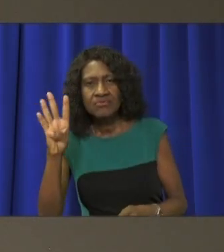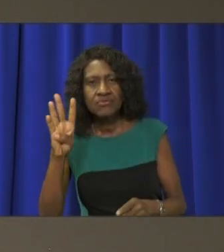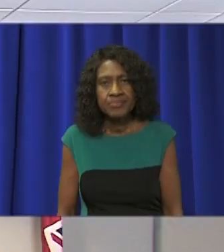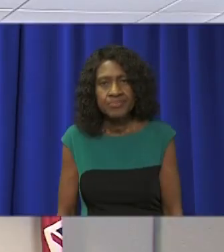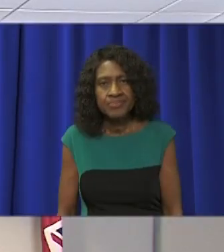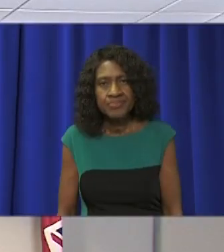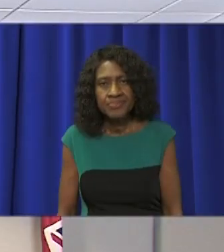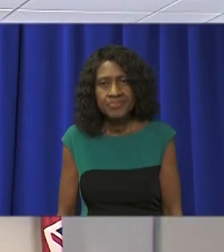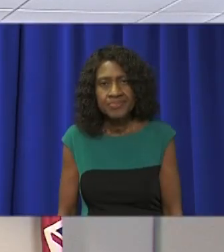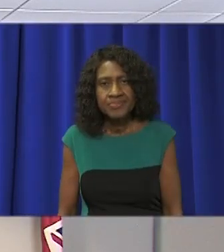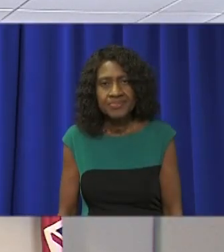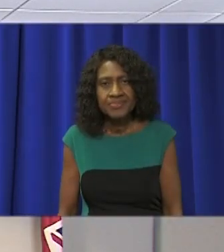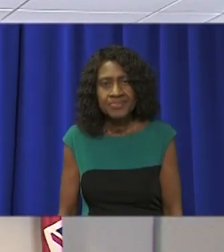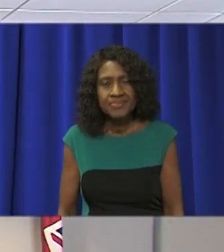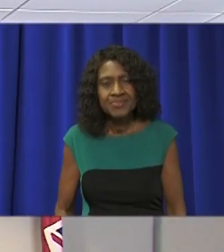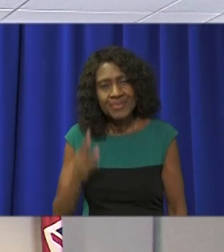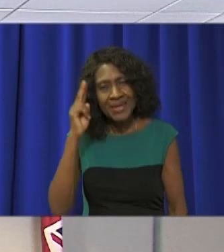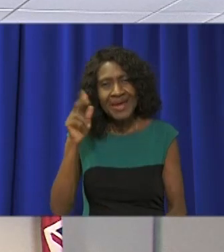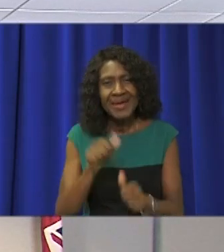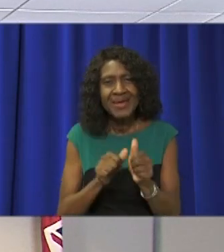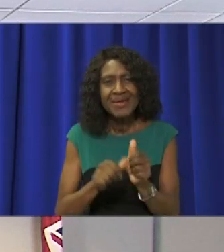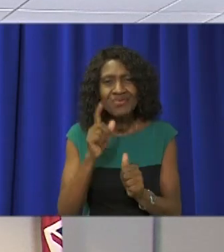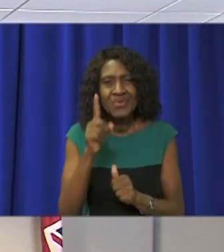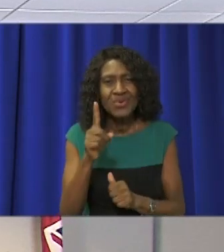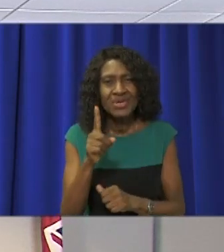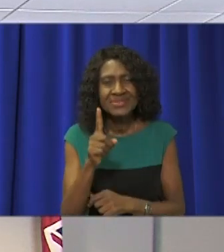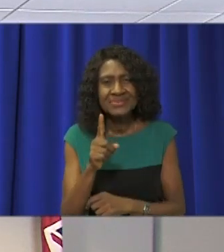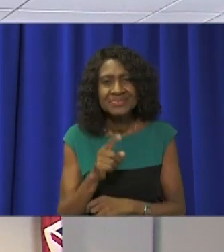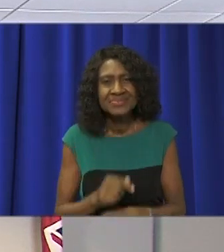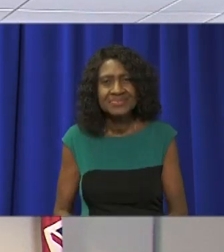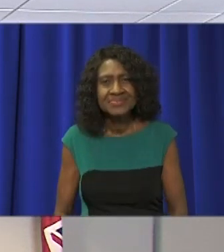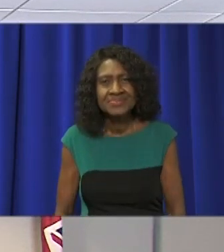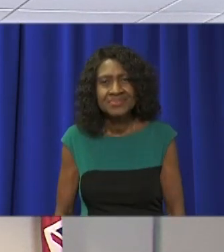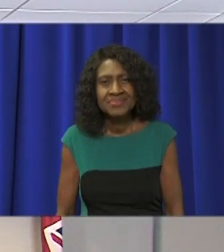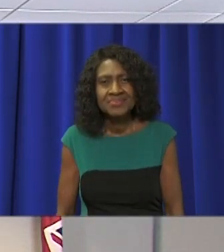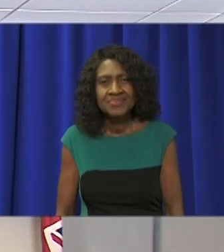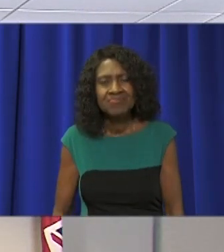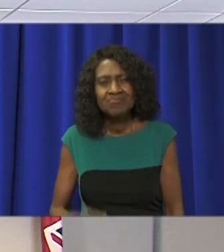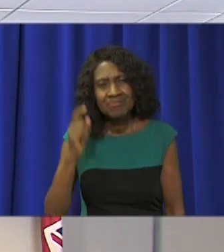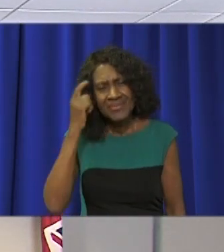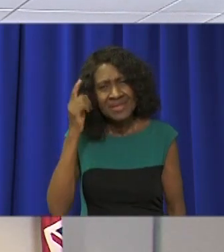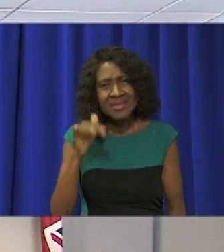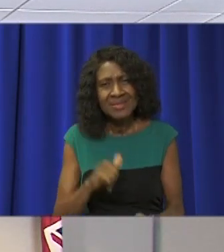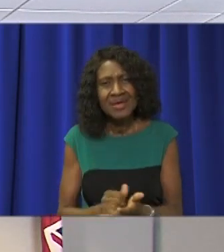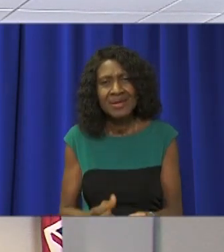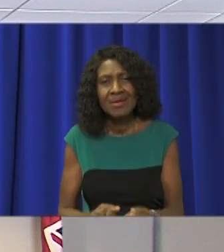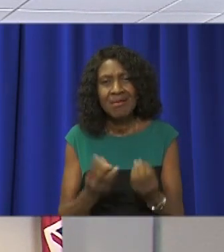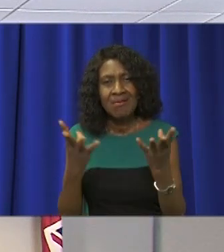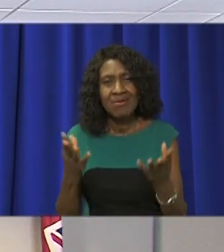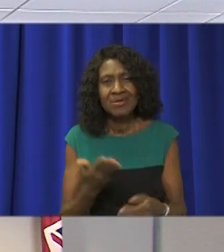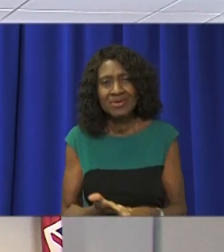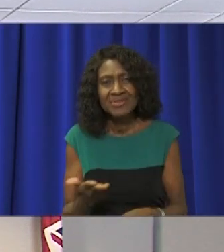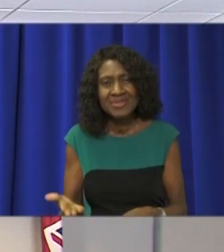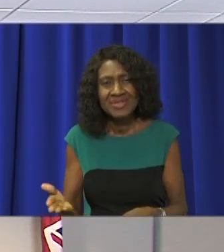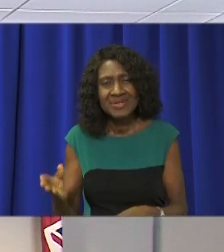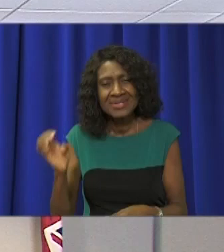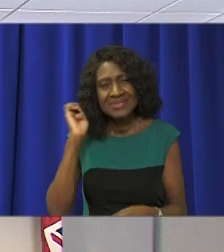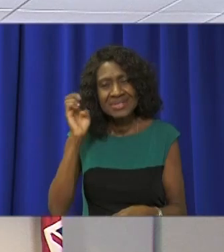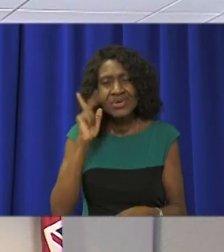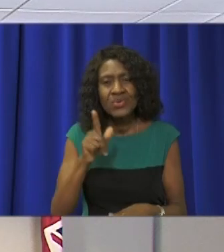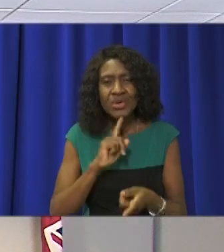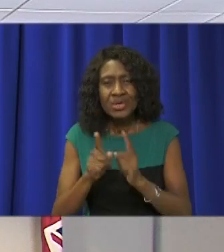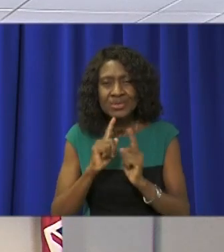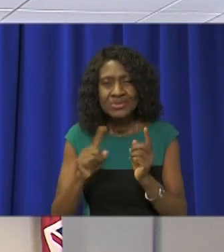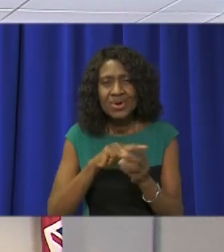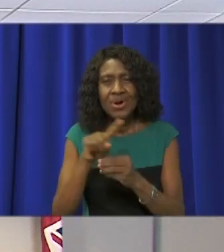positive. The latest COVID-19 pandemic results from the chief medical officer at Friday's press briefing were trial flights for residents into the